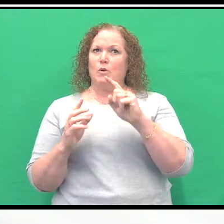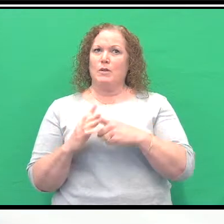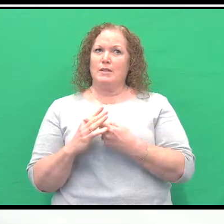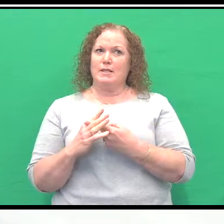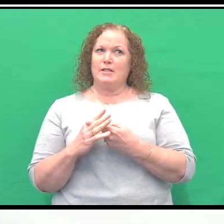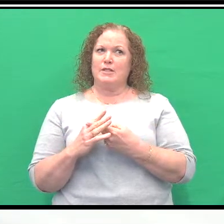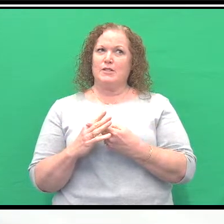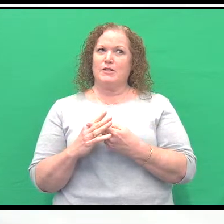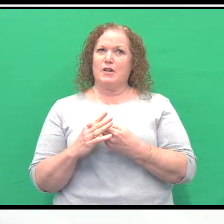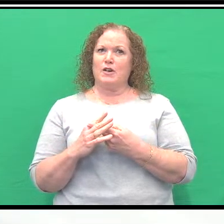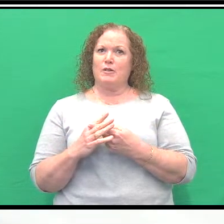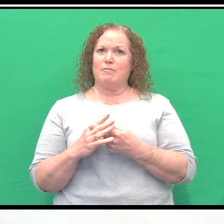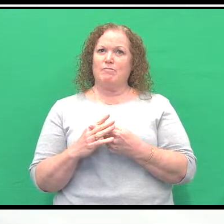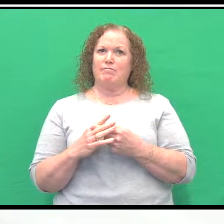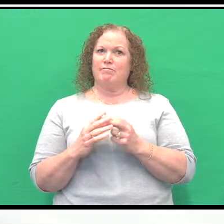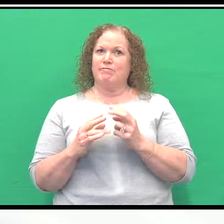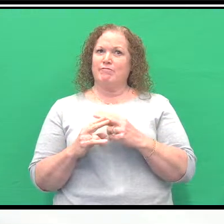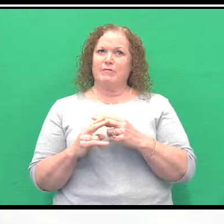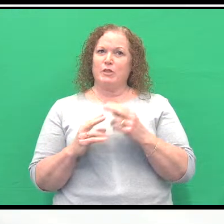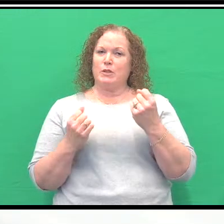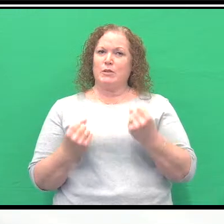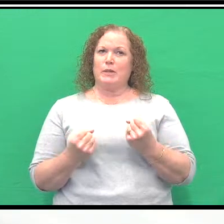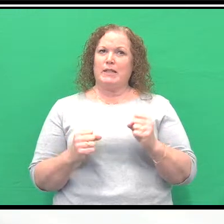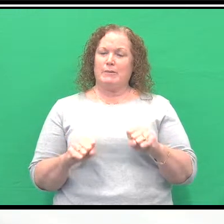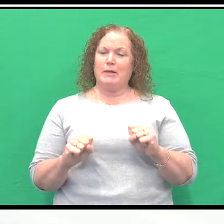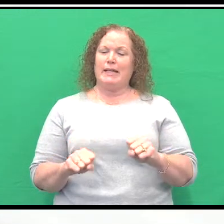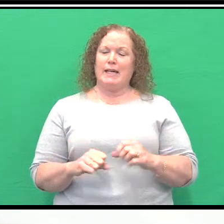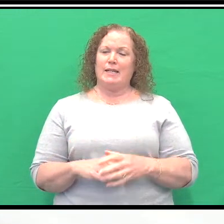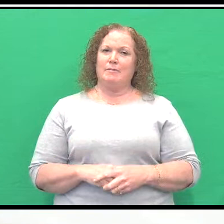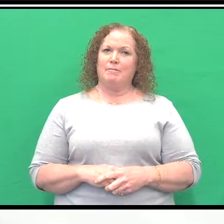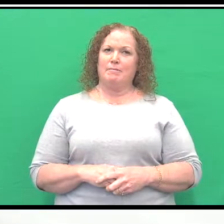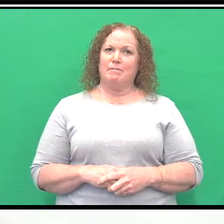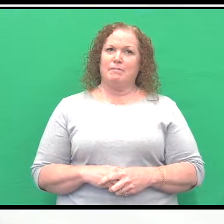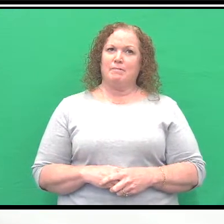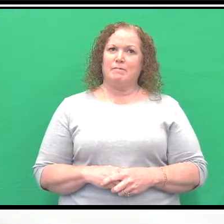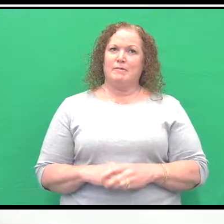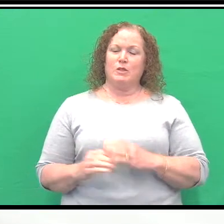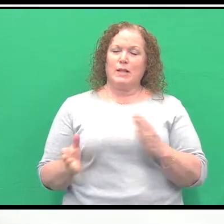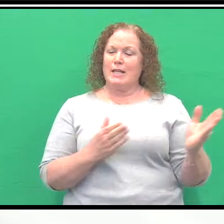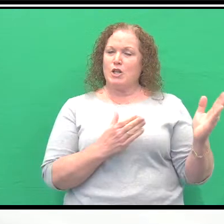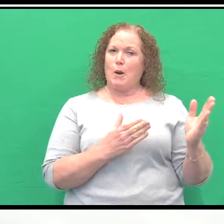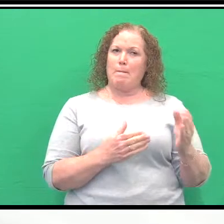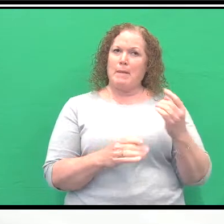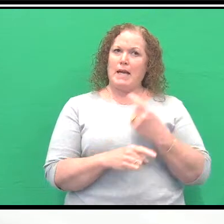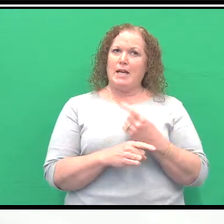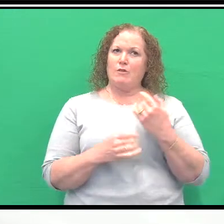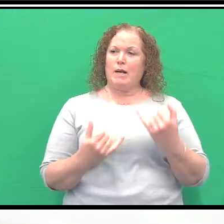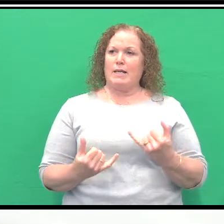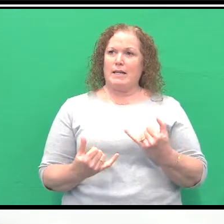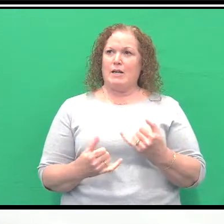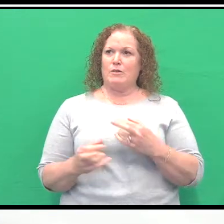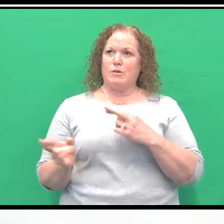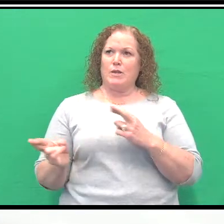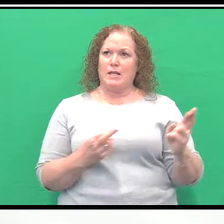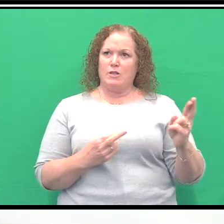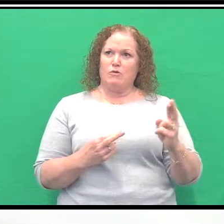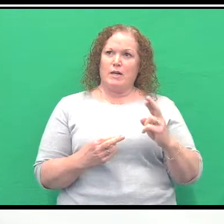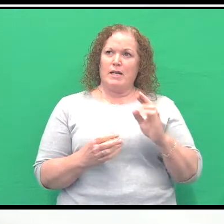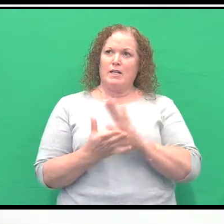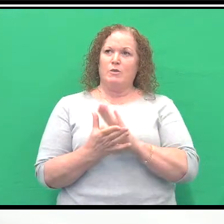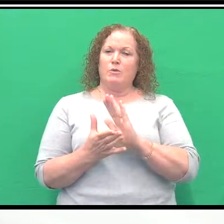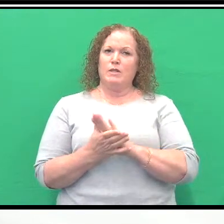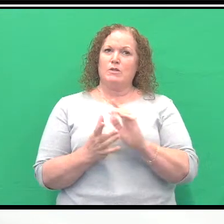So that's our plan right now, to have it ready to go for the fall. Great, thank